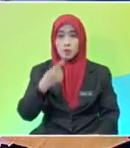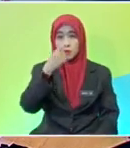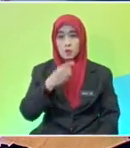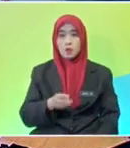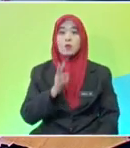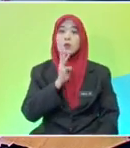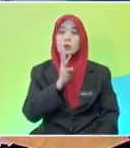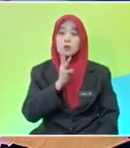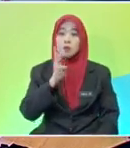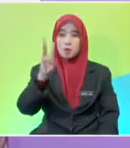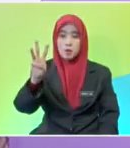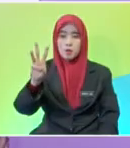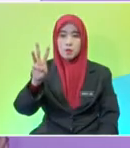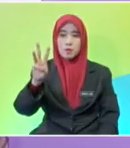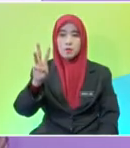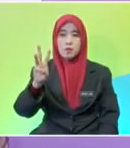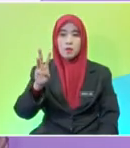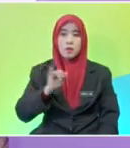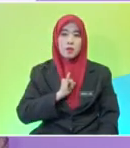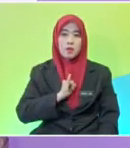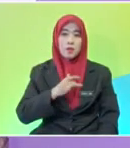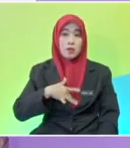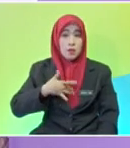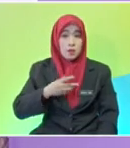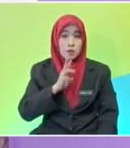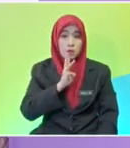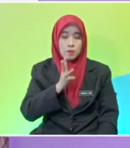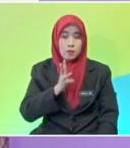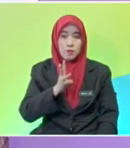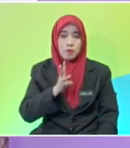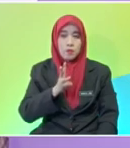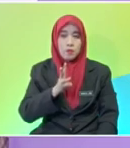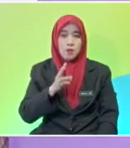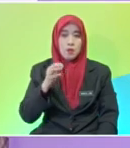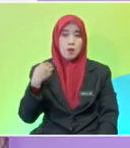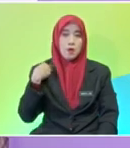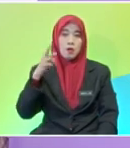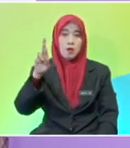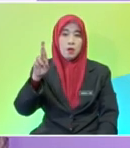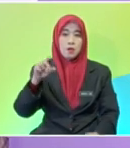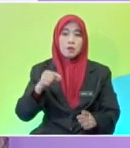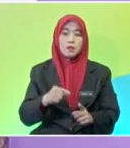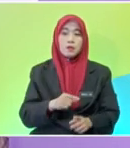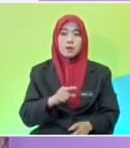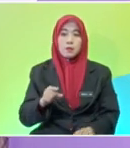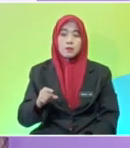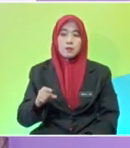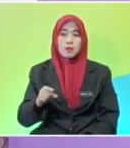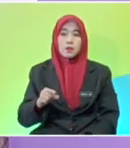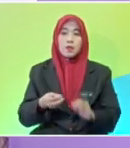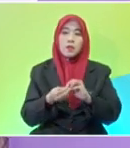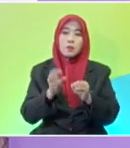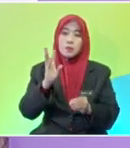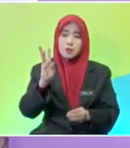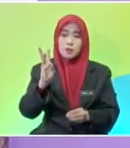right pupils? I think this is water because I've gotten the R letter here already. Okay, next, number six, food that helps to